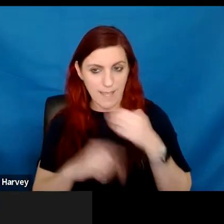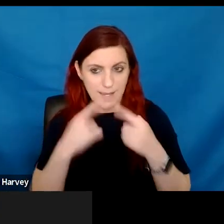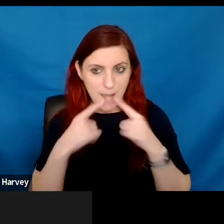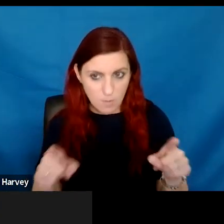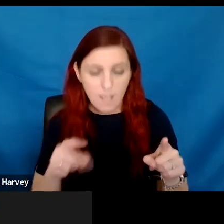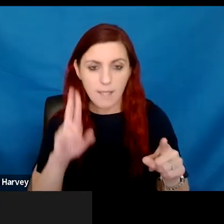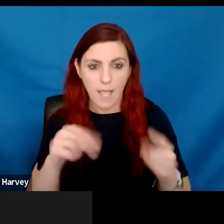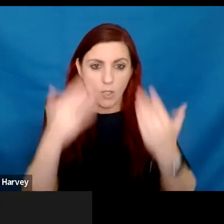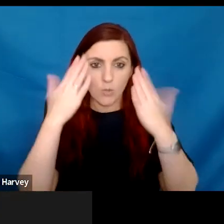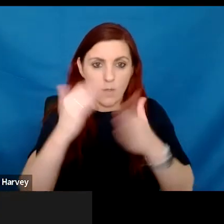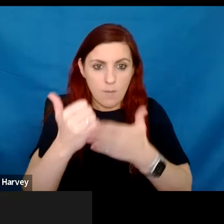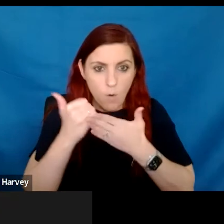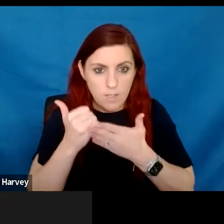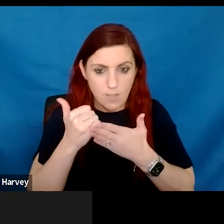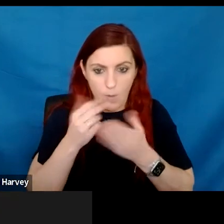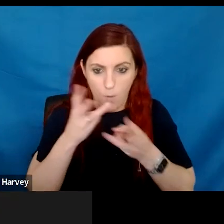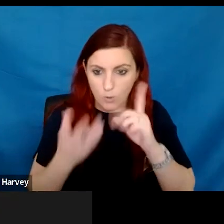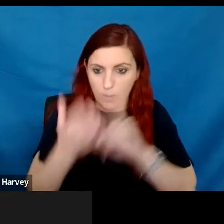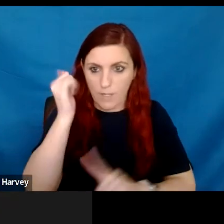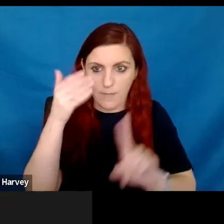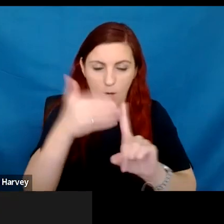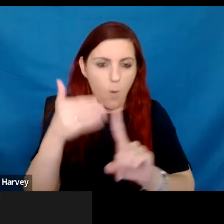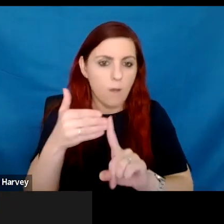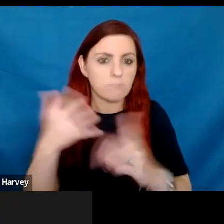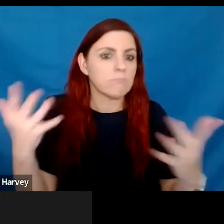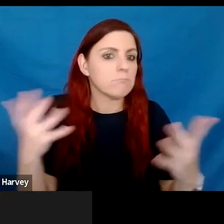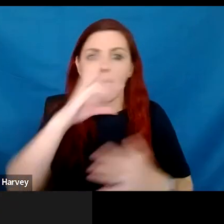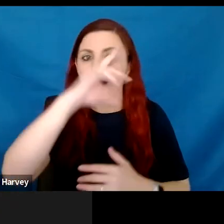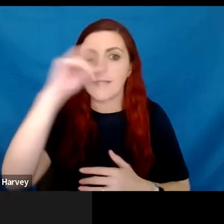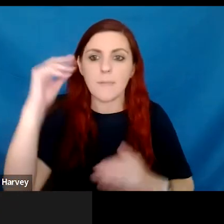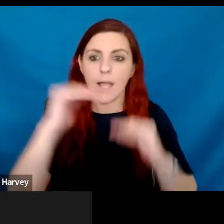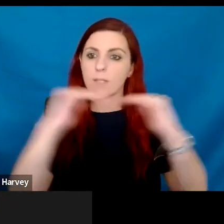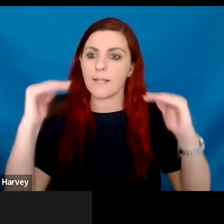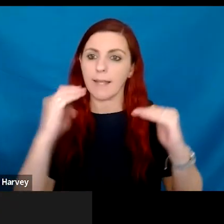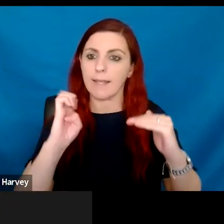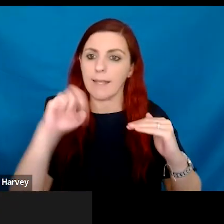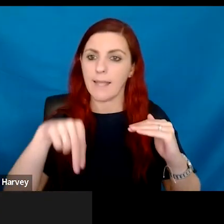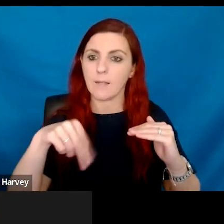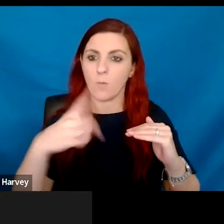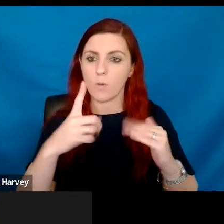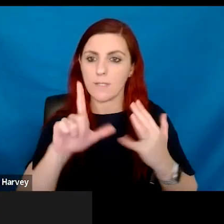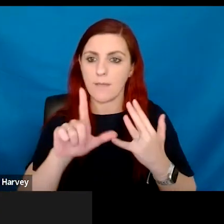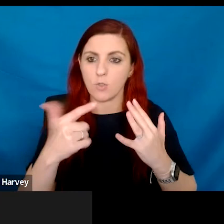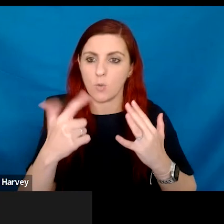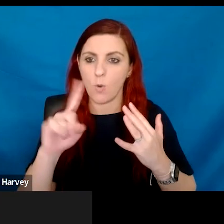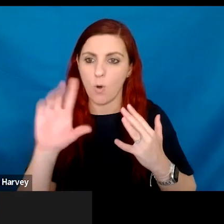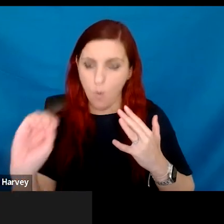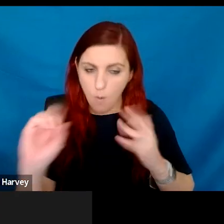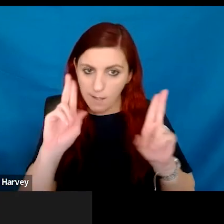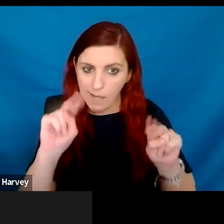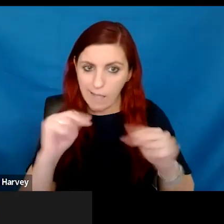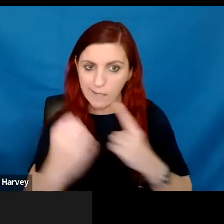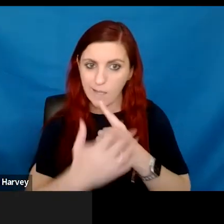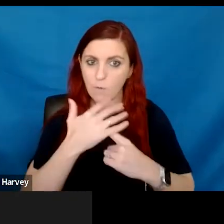work towards that goal. A practical example of how standards like the EN 17210 can